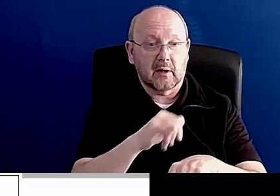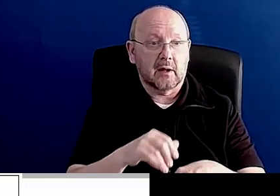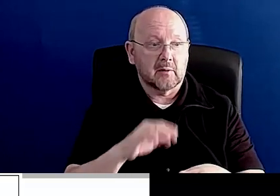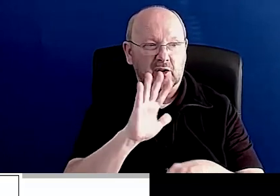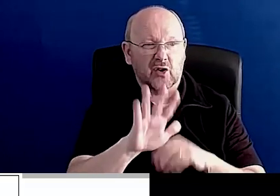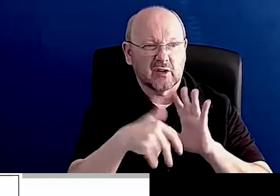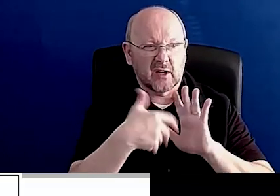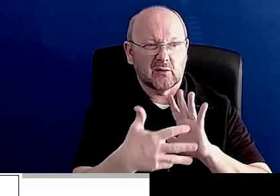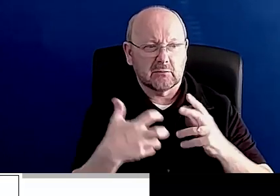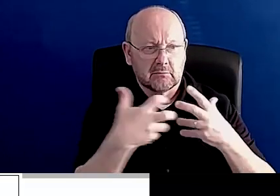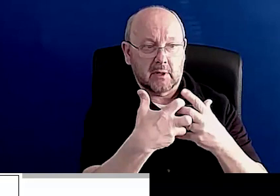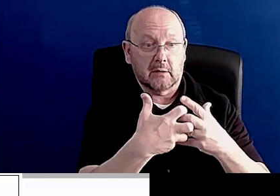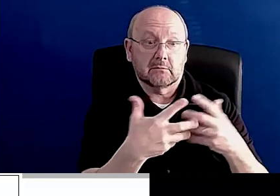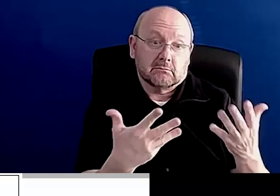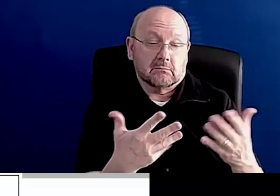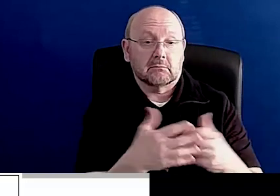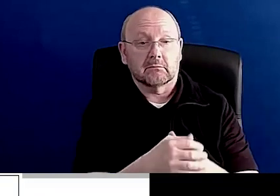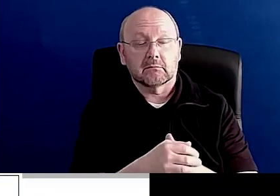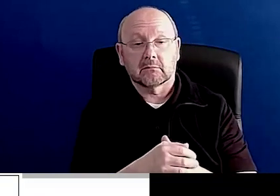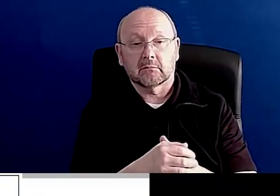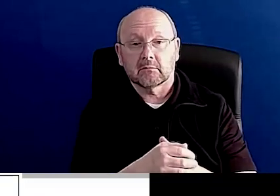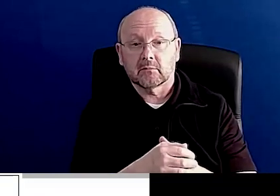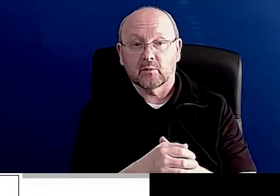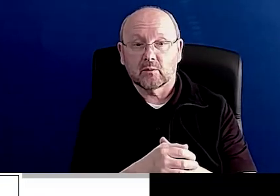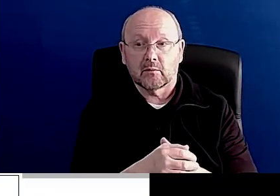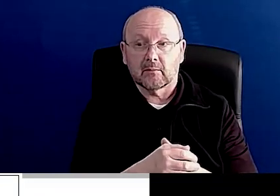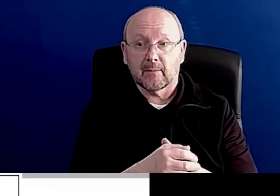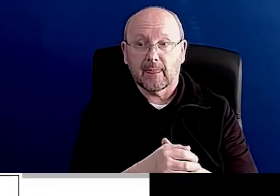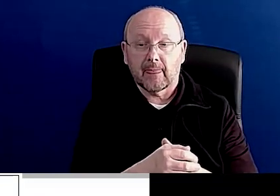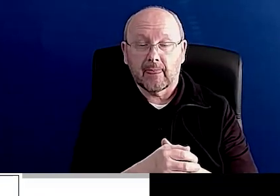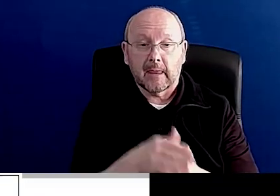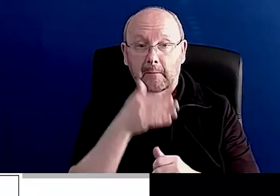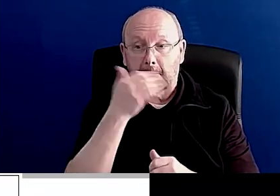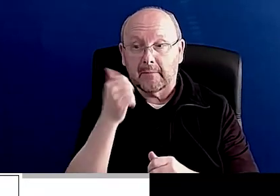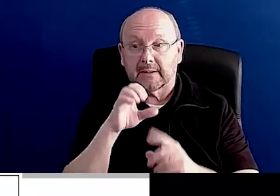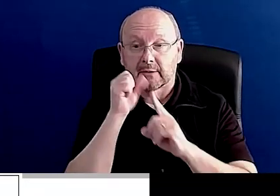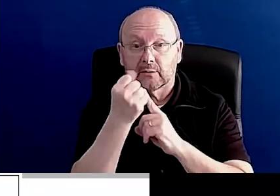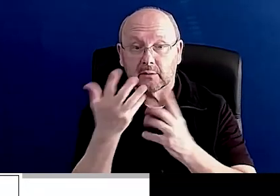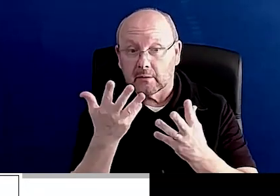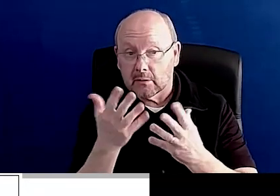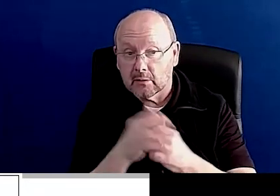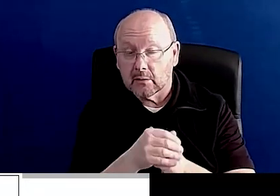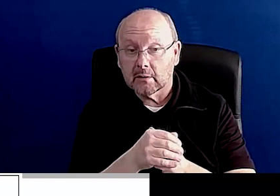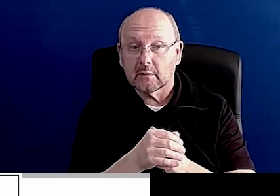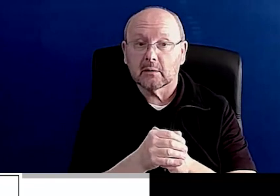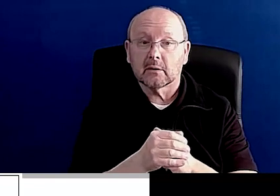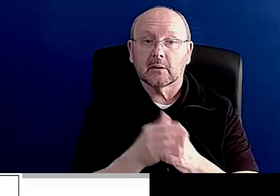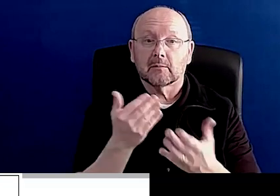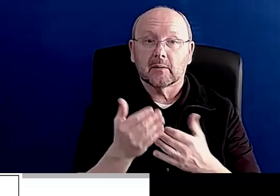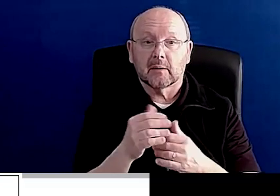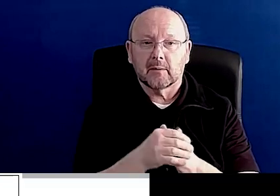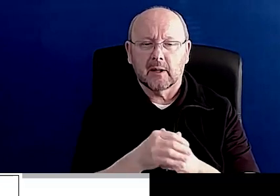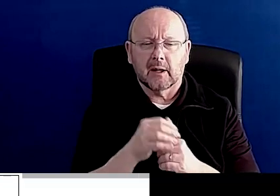worked for them. The dream scenario would be that we could get like a cohort of